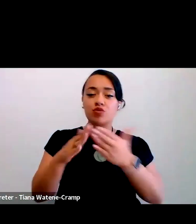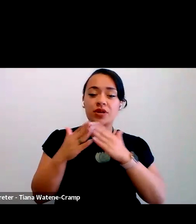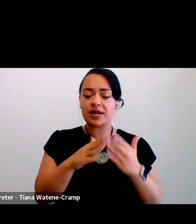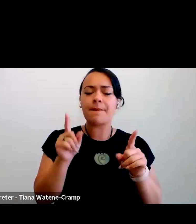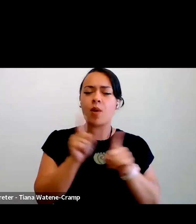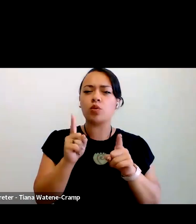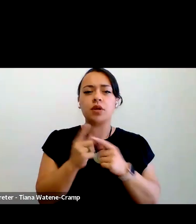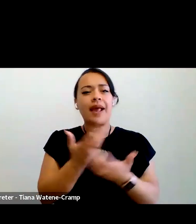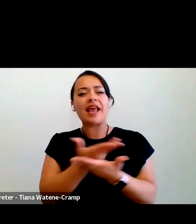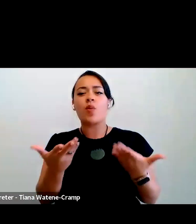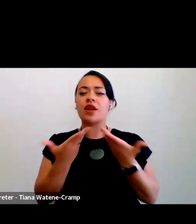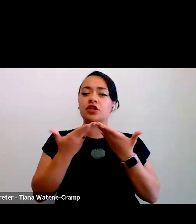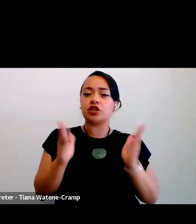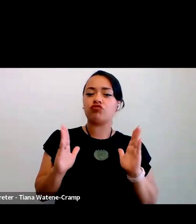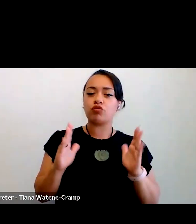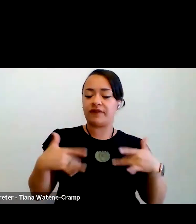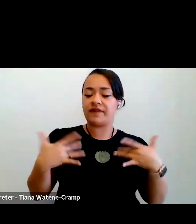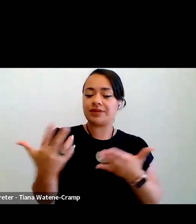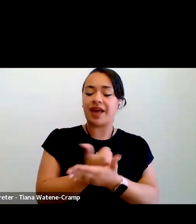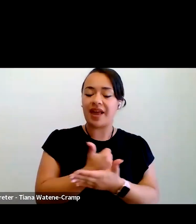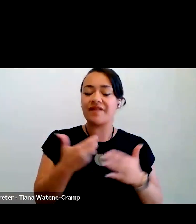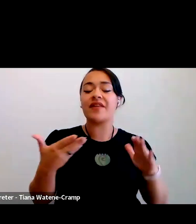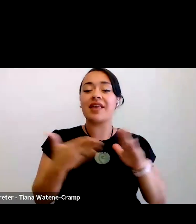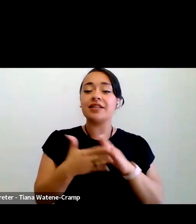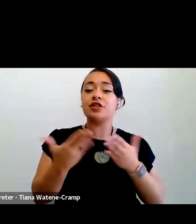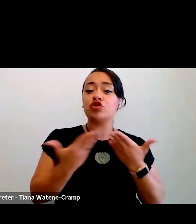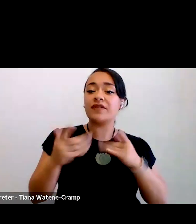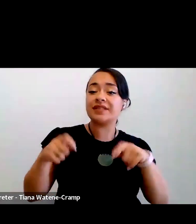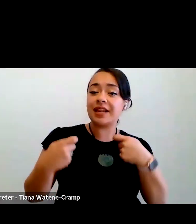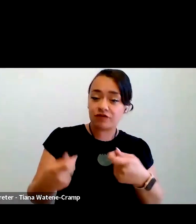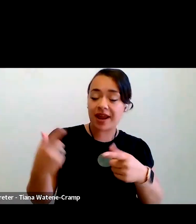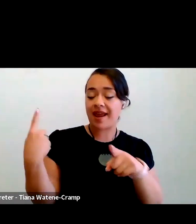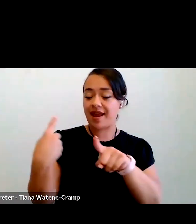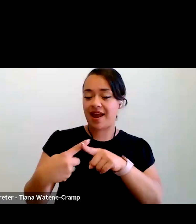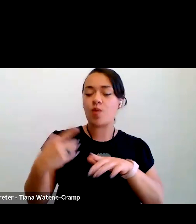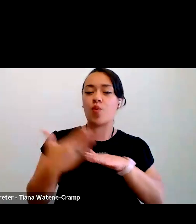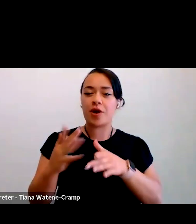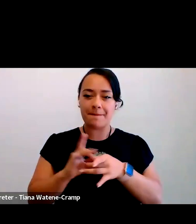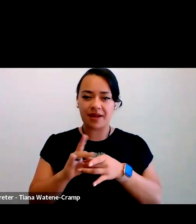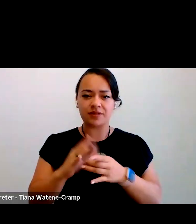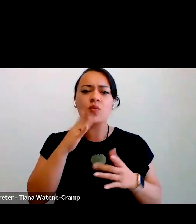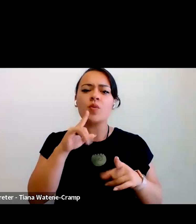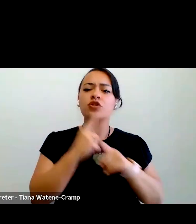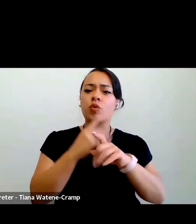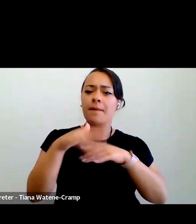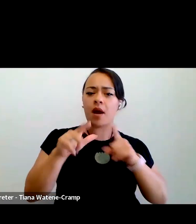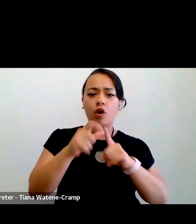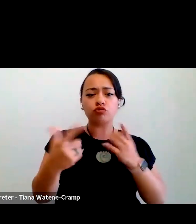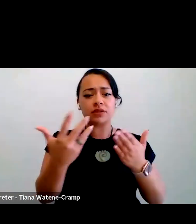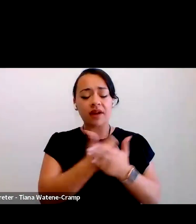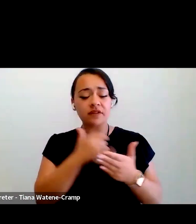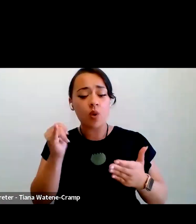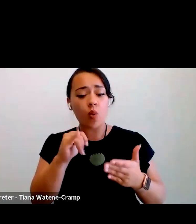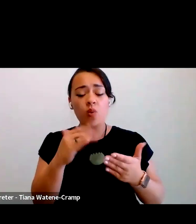safety in workplaces and in service delivery. So when we talk about cultural safety or safety on an